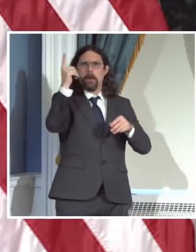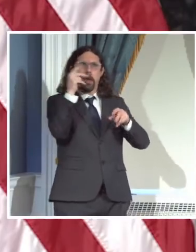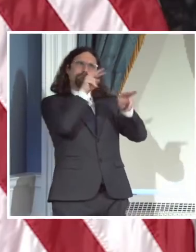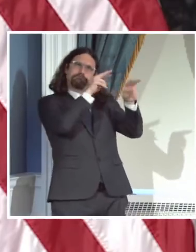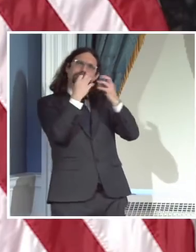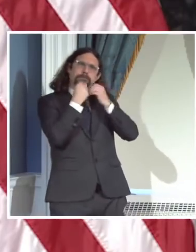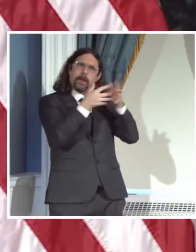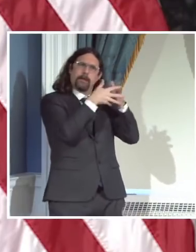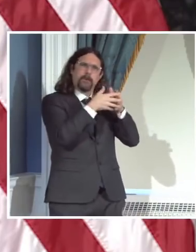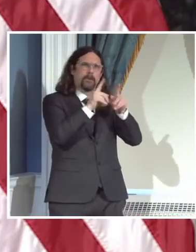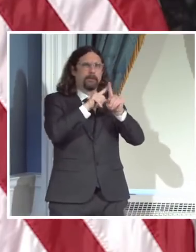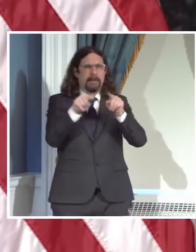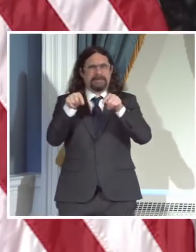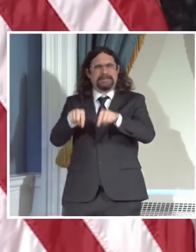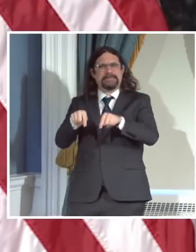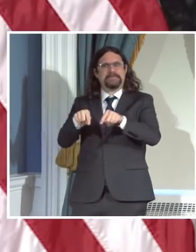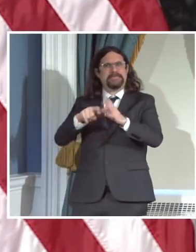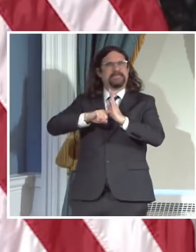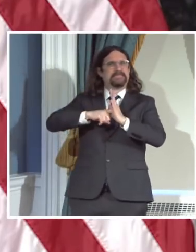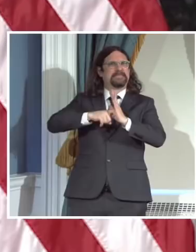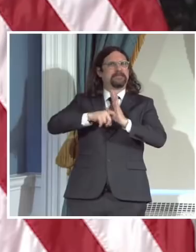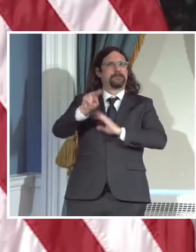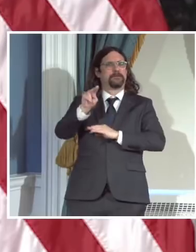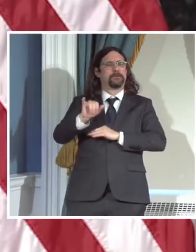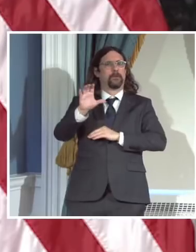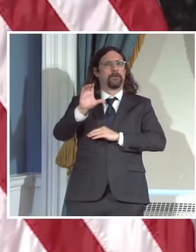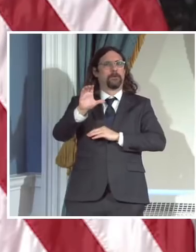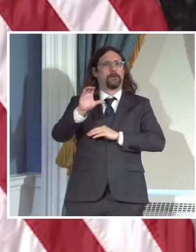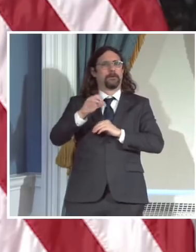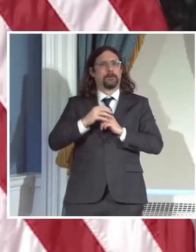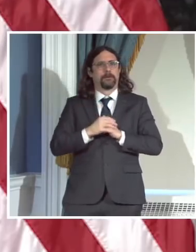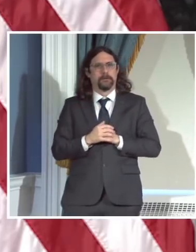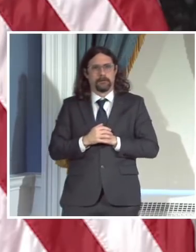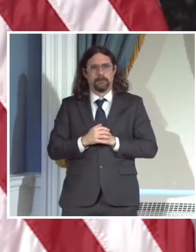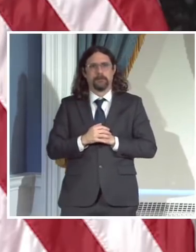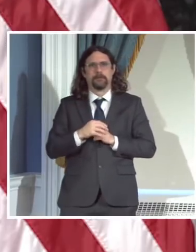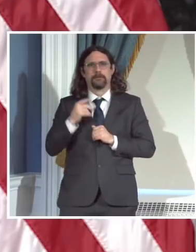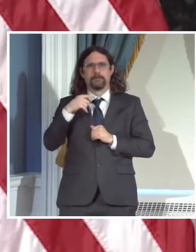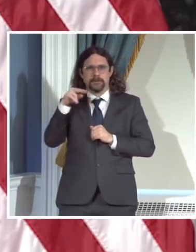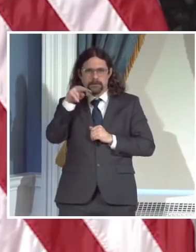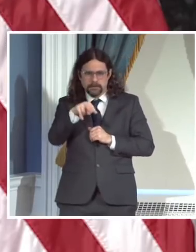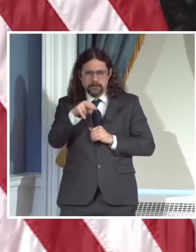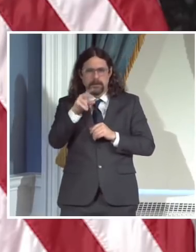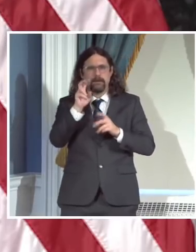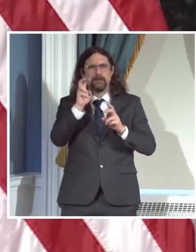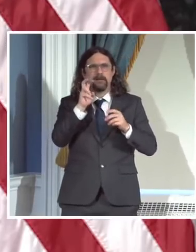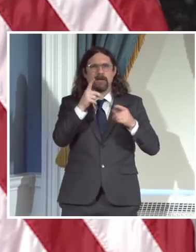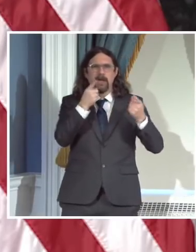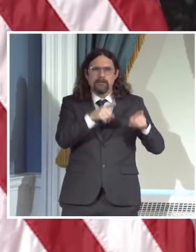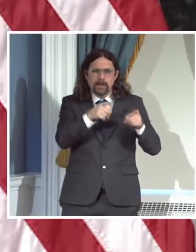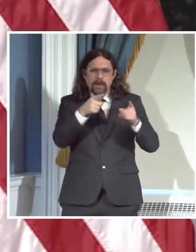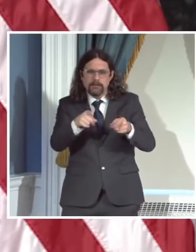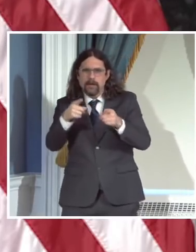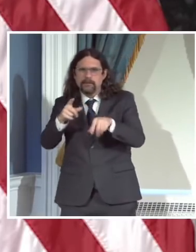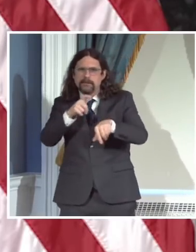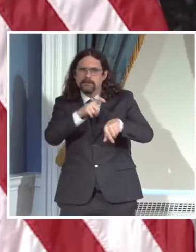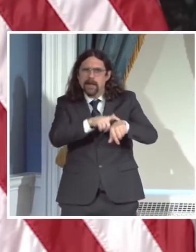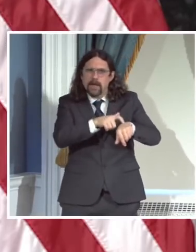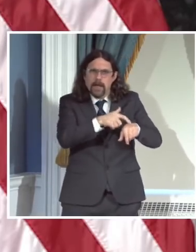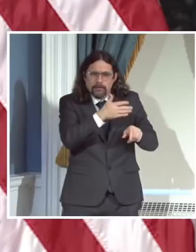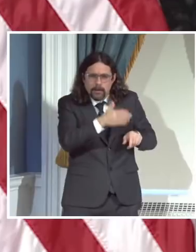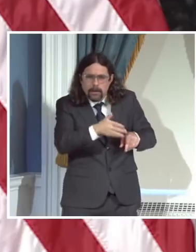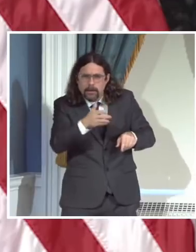done, and also about how important it is to protect New Yorkers in this moment, to stay ahead of this, to recognize